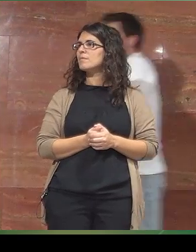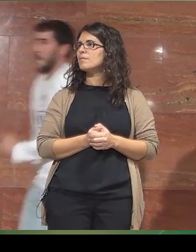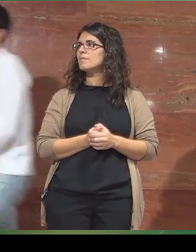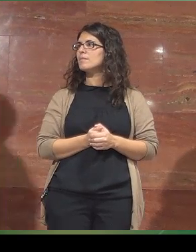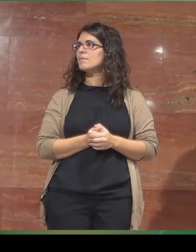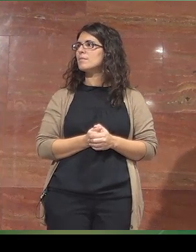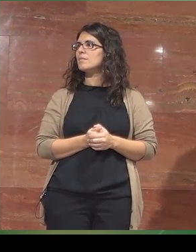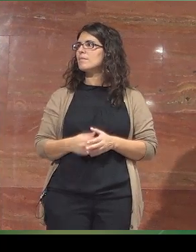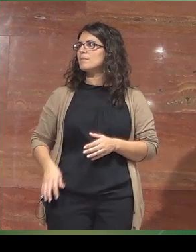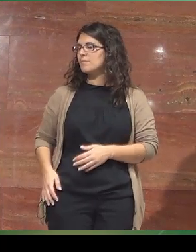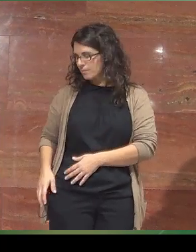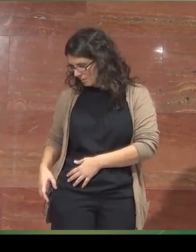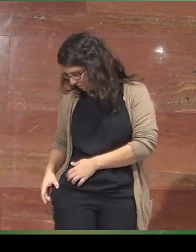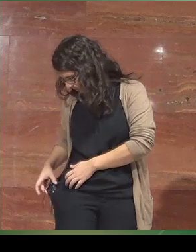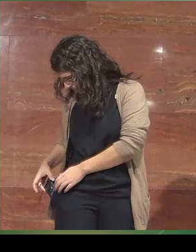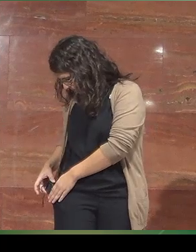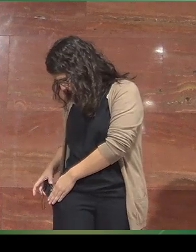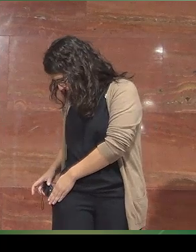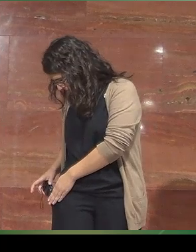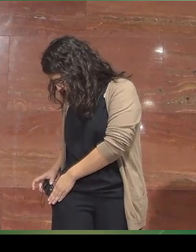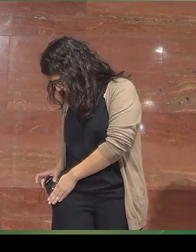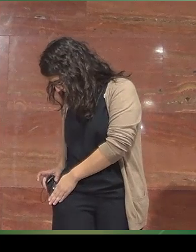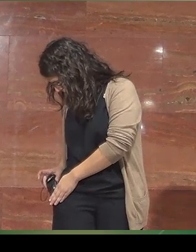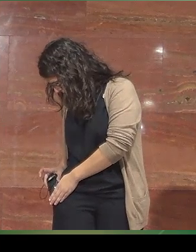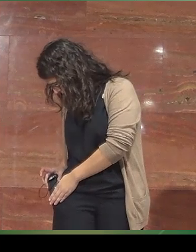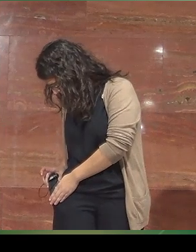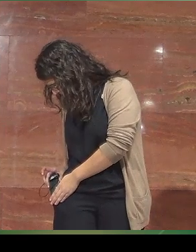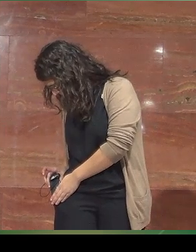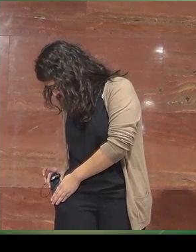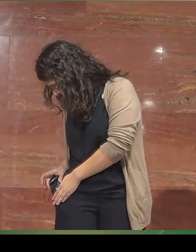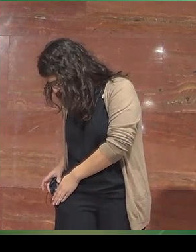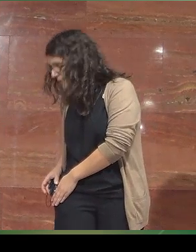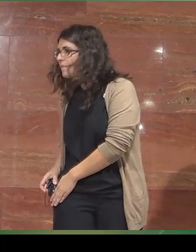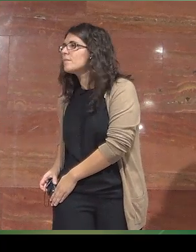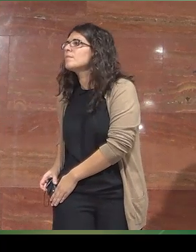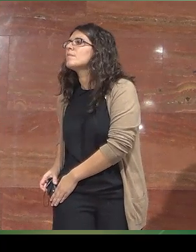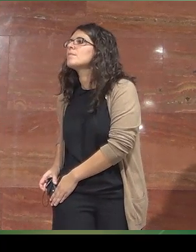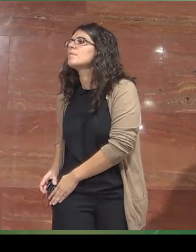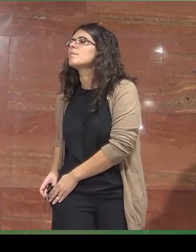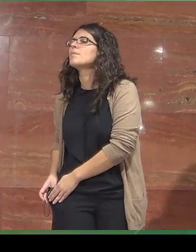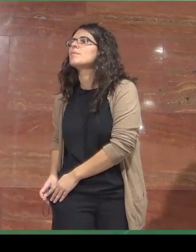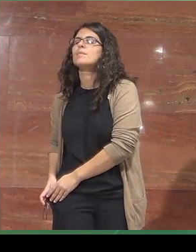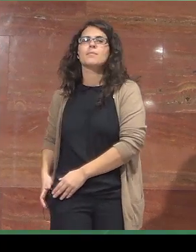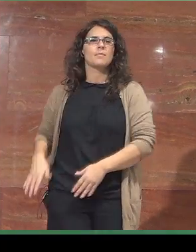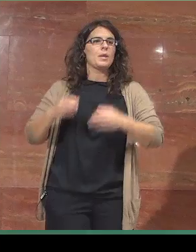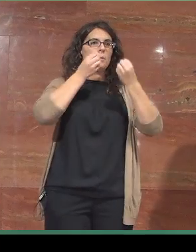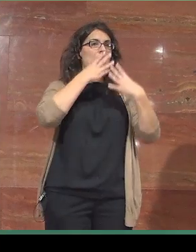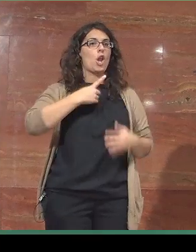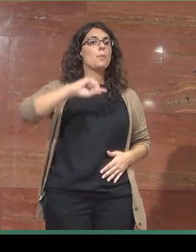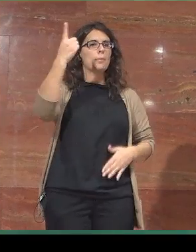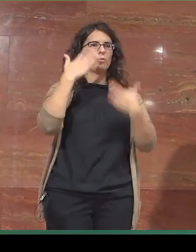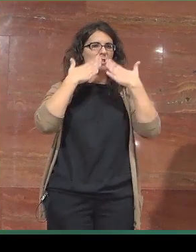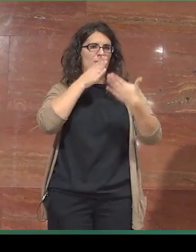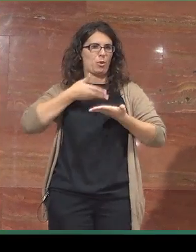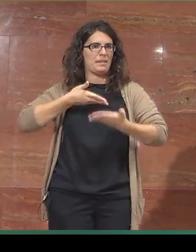Well, first of all, thank you very much for inviting me. Madrid is my second home, my second favourite